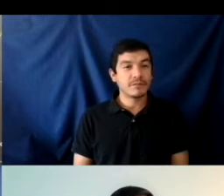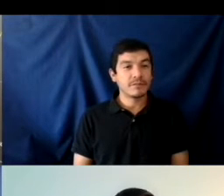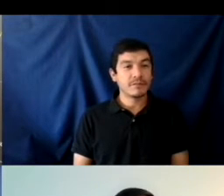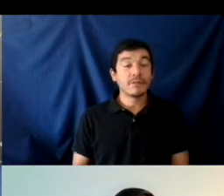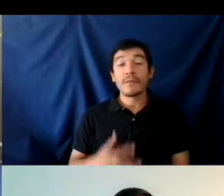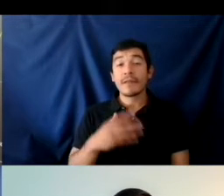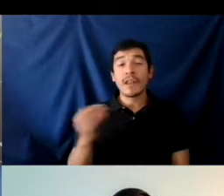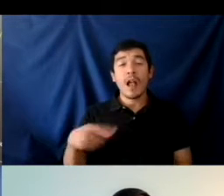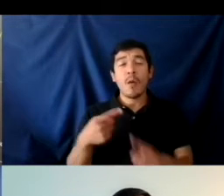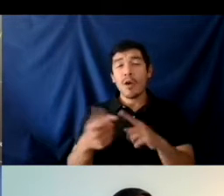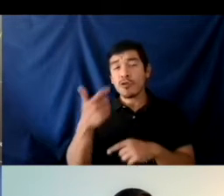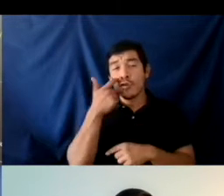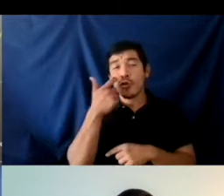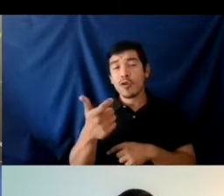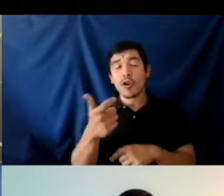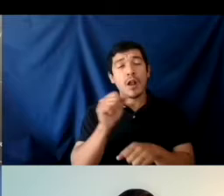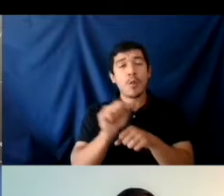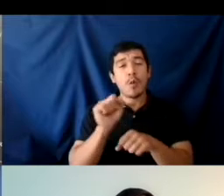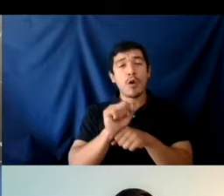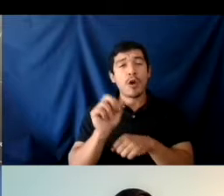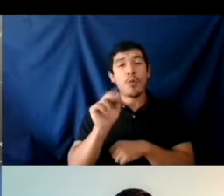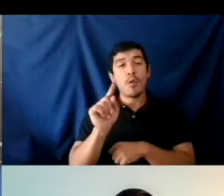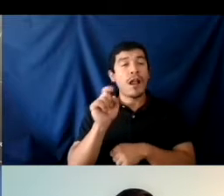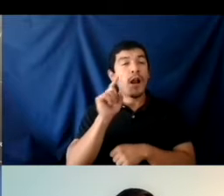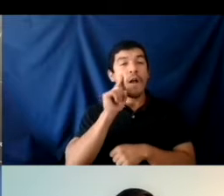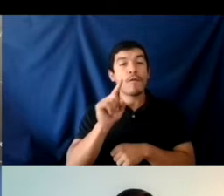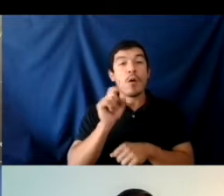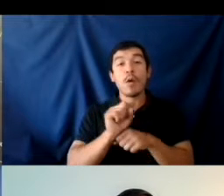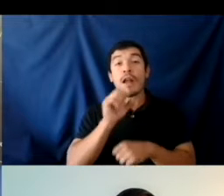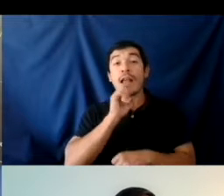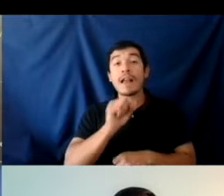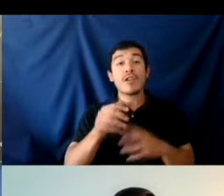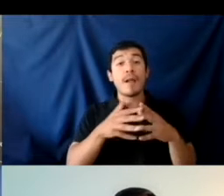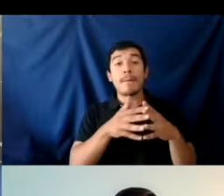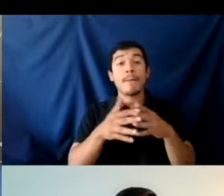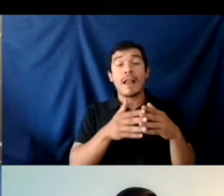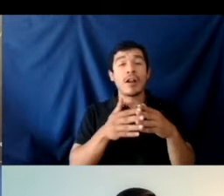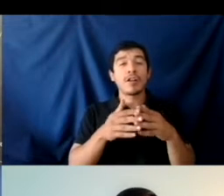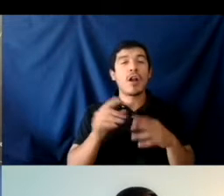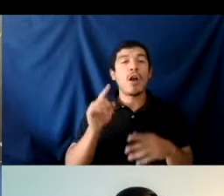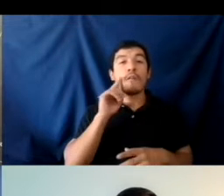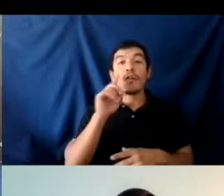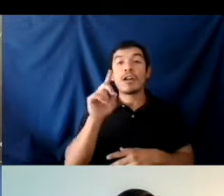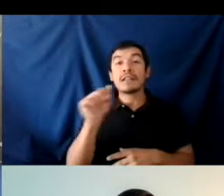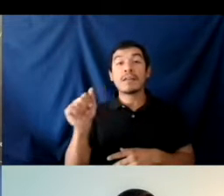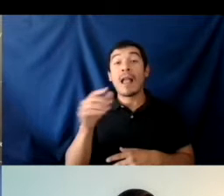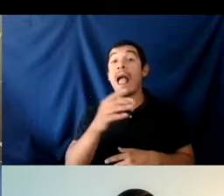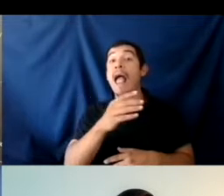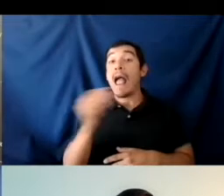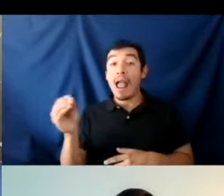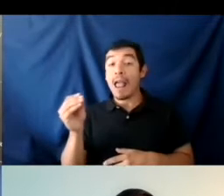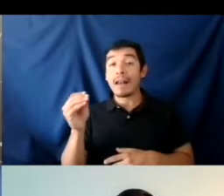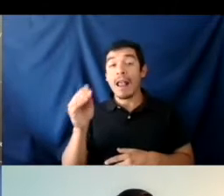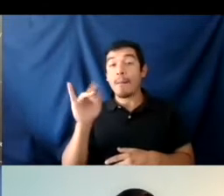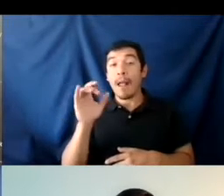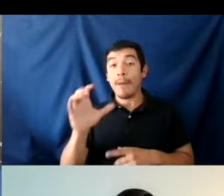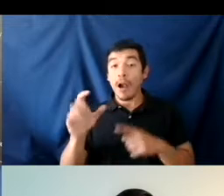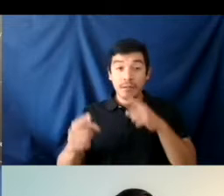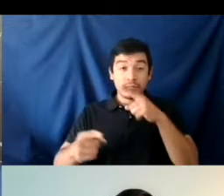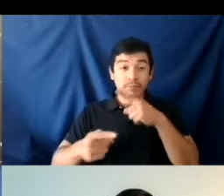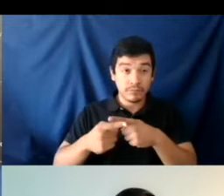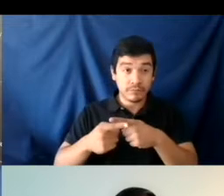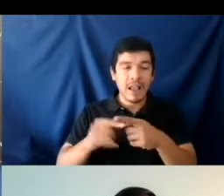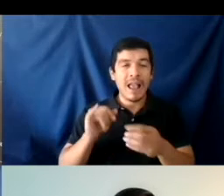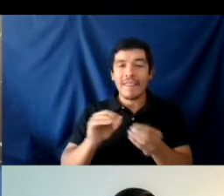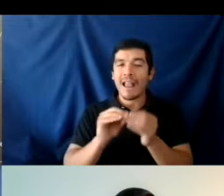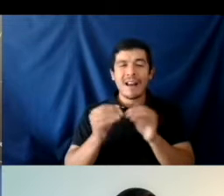And when you look at the employment rate for working age Americans by disability and race, the numbers are